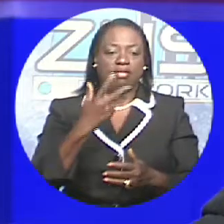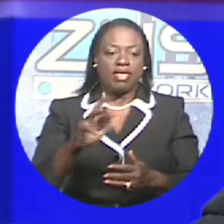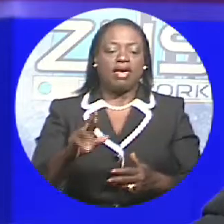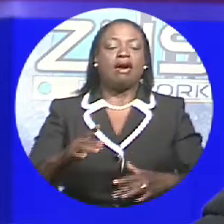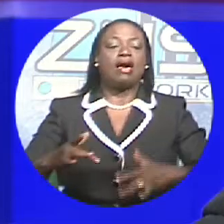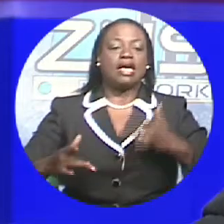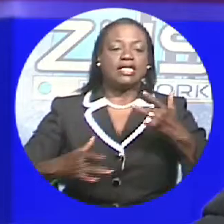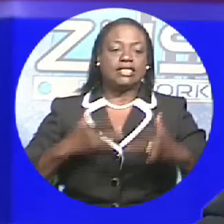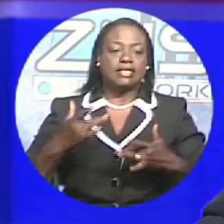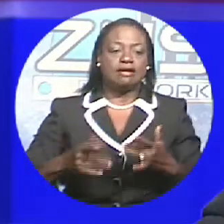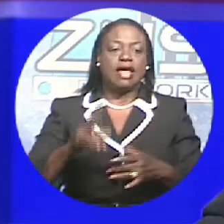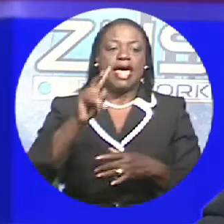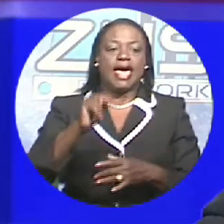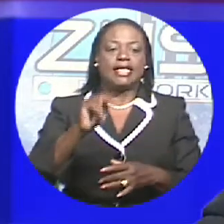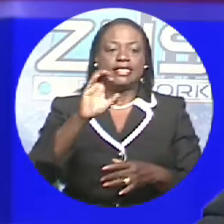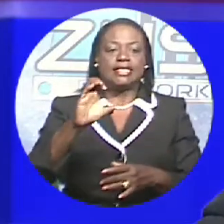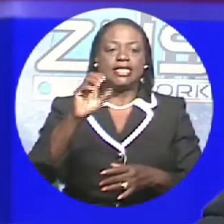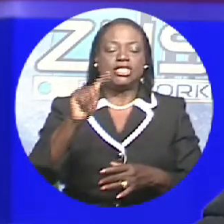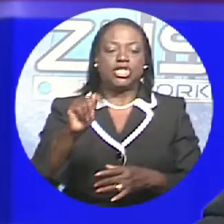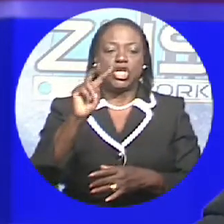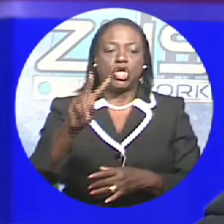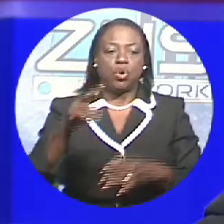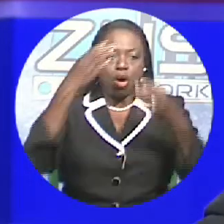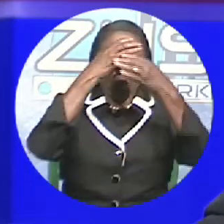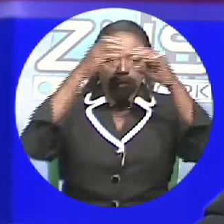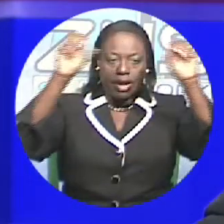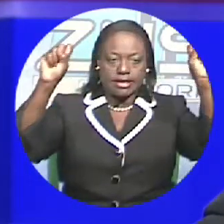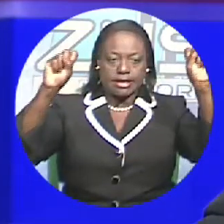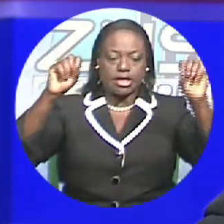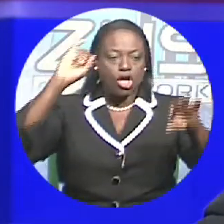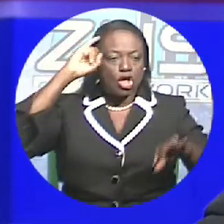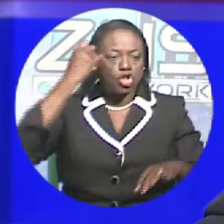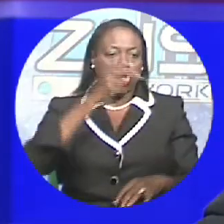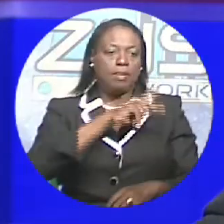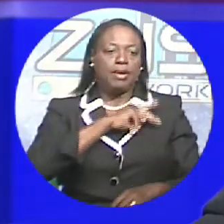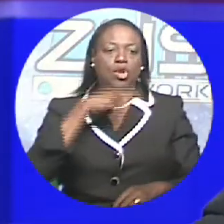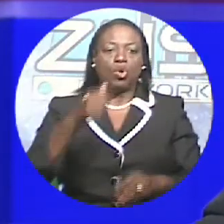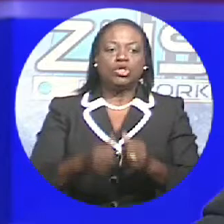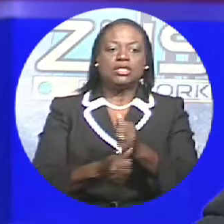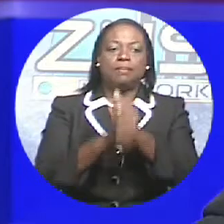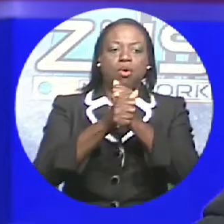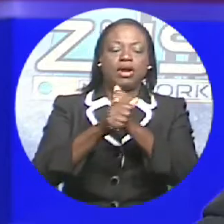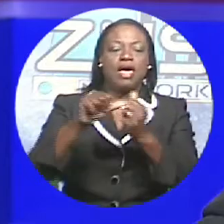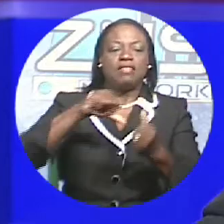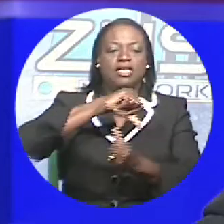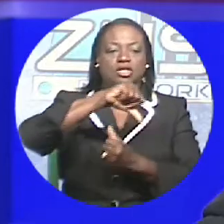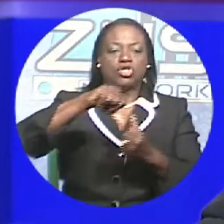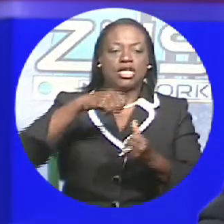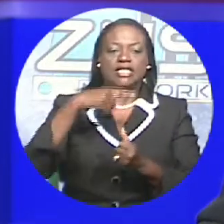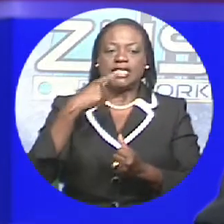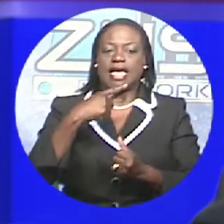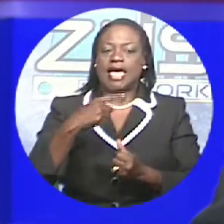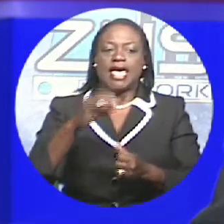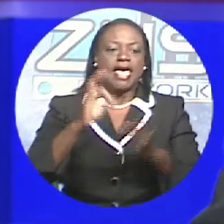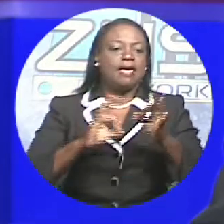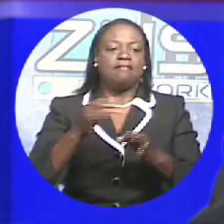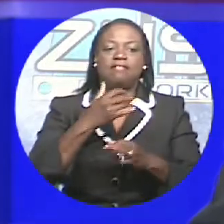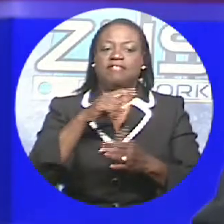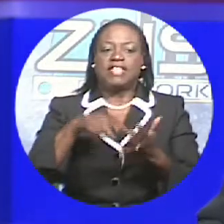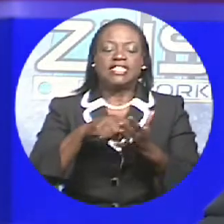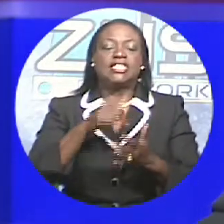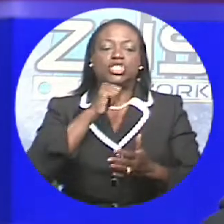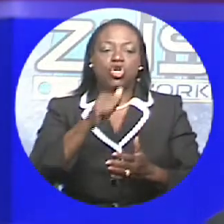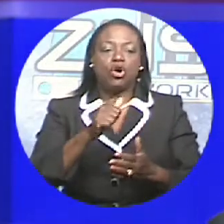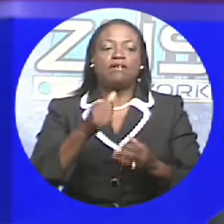but NCTU President John Pinder, who supports the association, says that if the matter is not resolved, other unions are prepared to